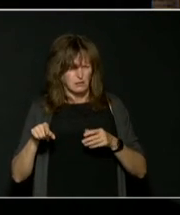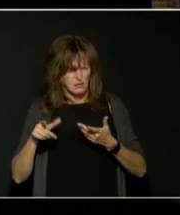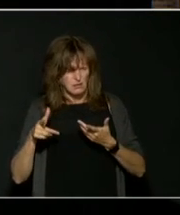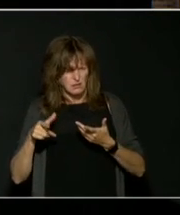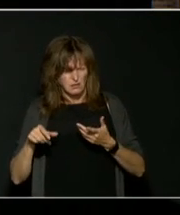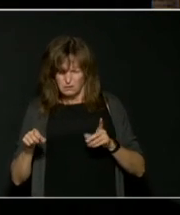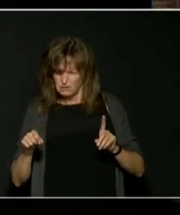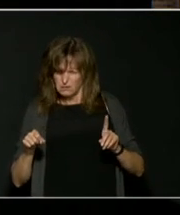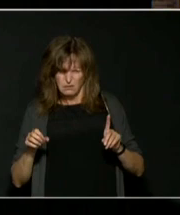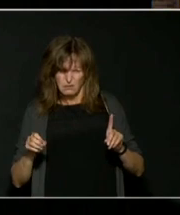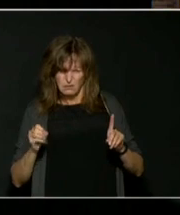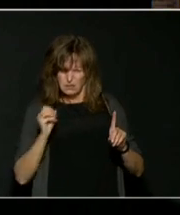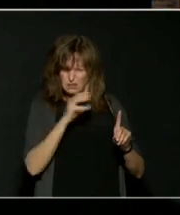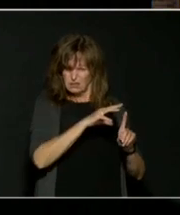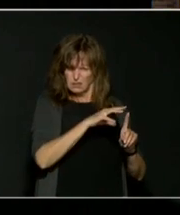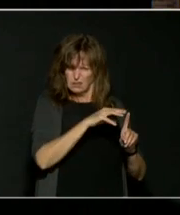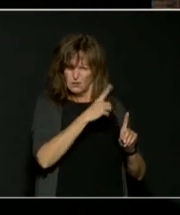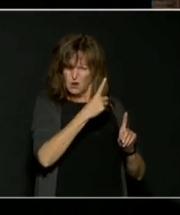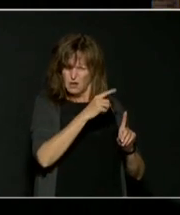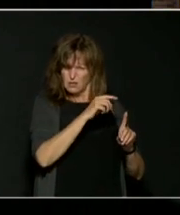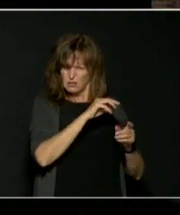from?